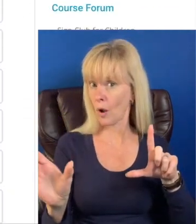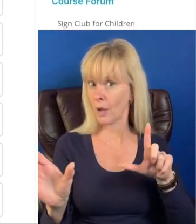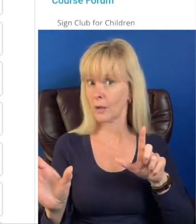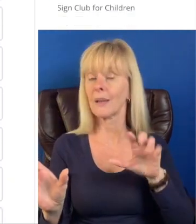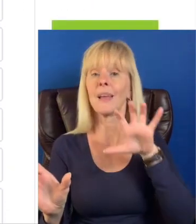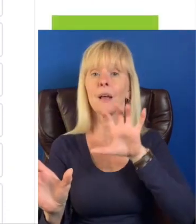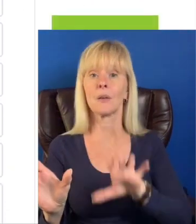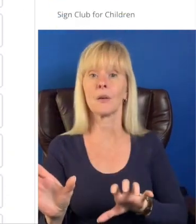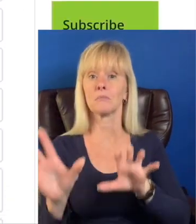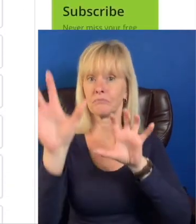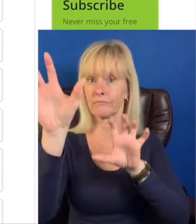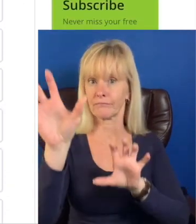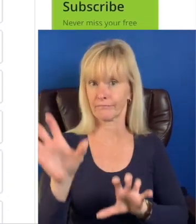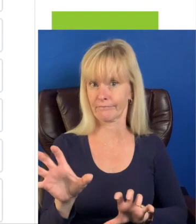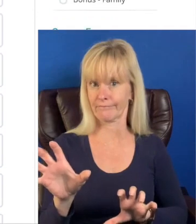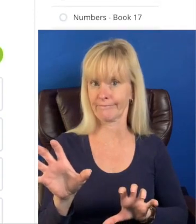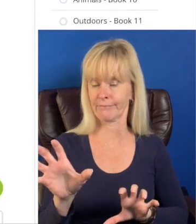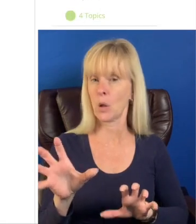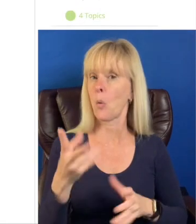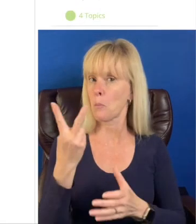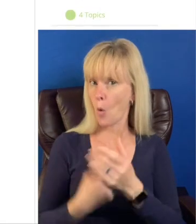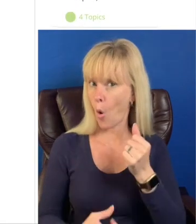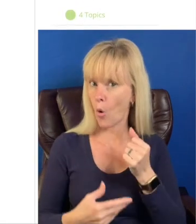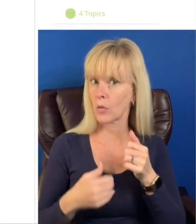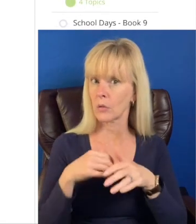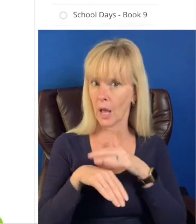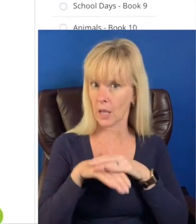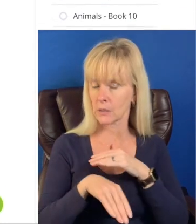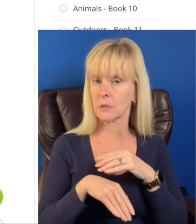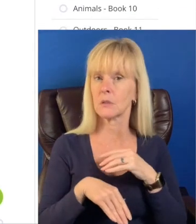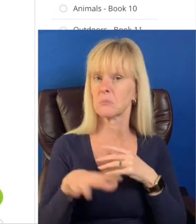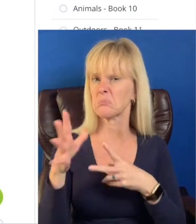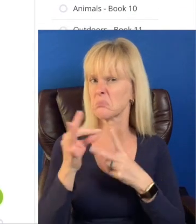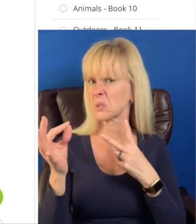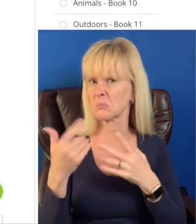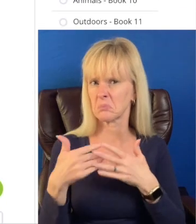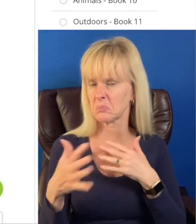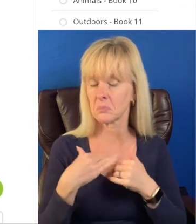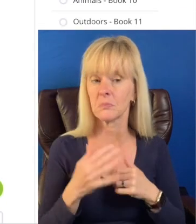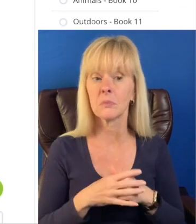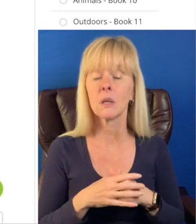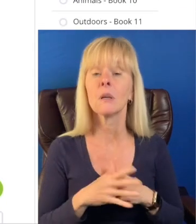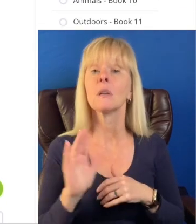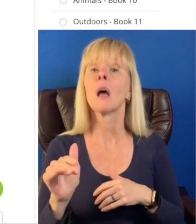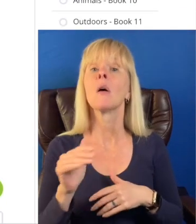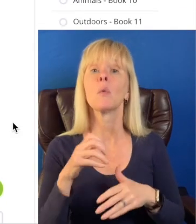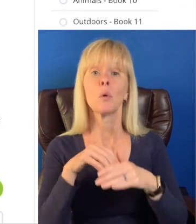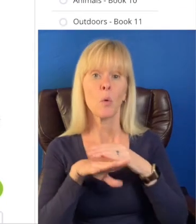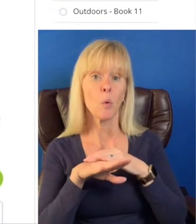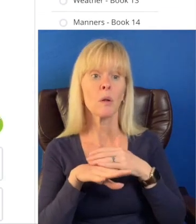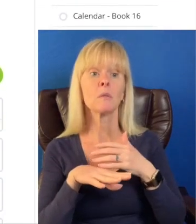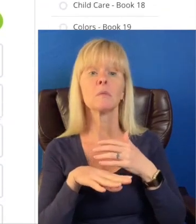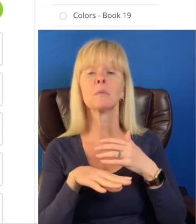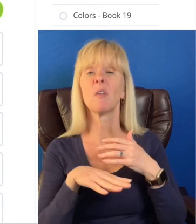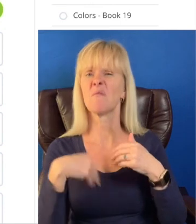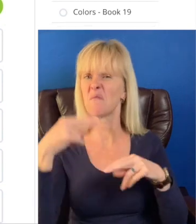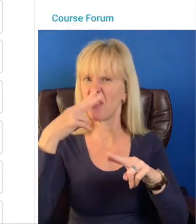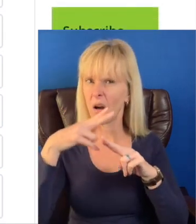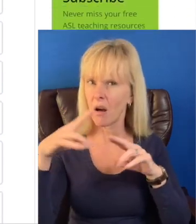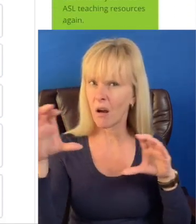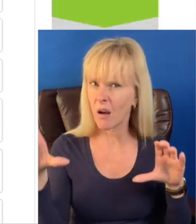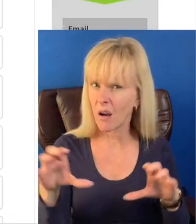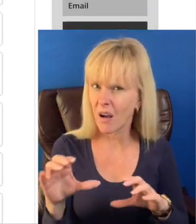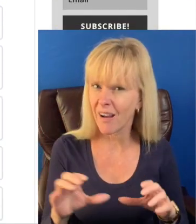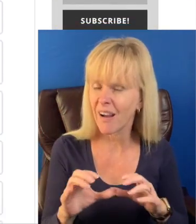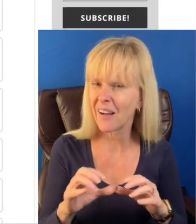down here. When you go in here, pretty amazing, all the different fun activities that